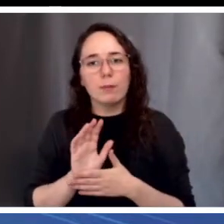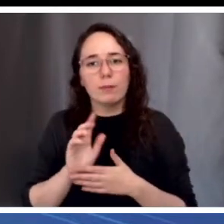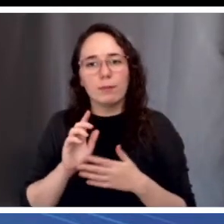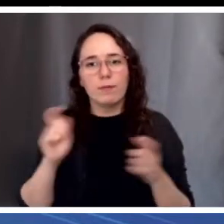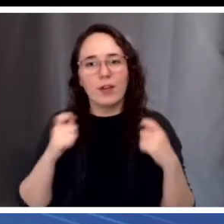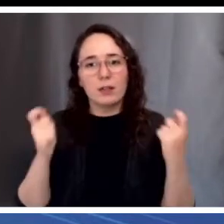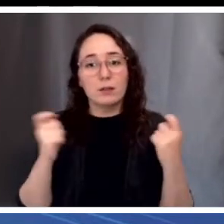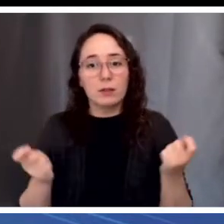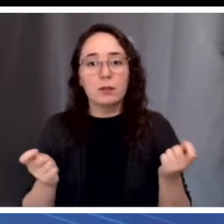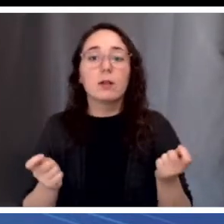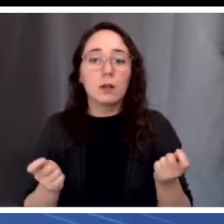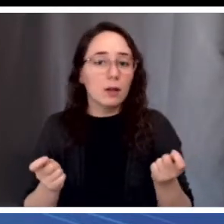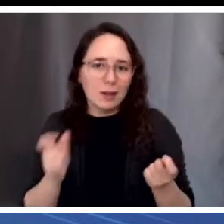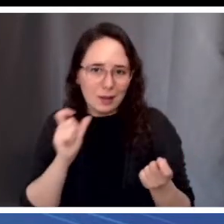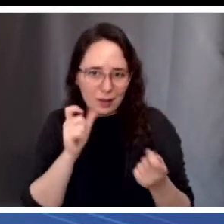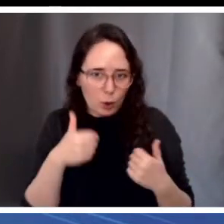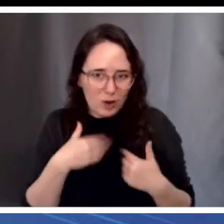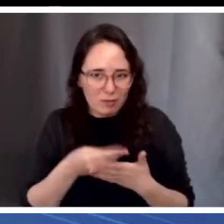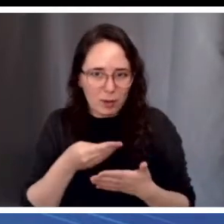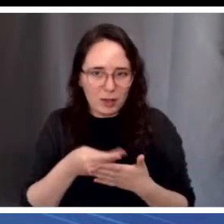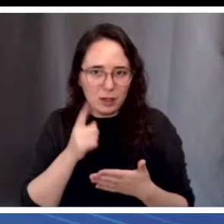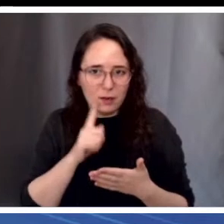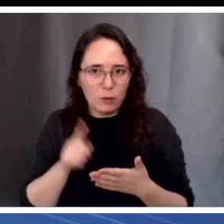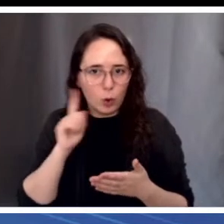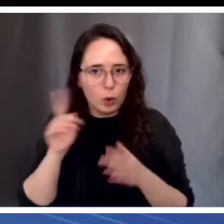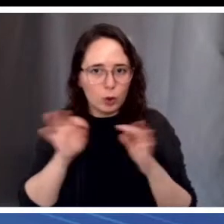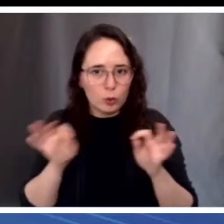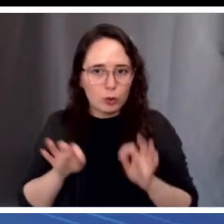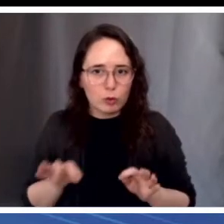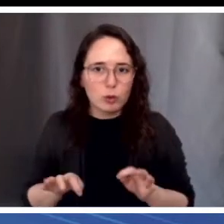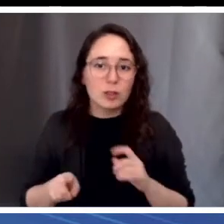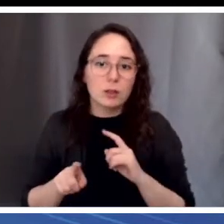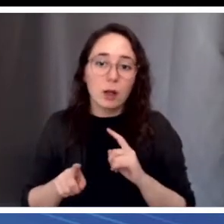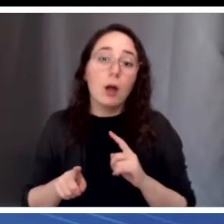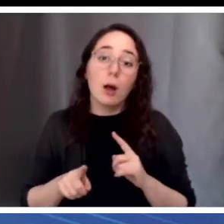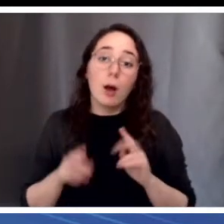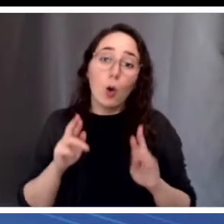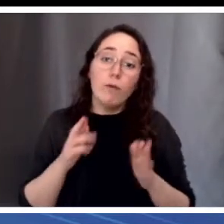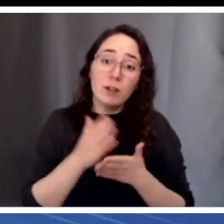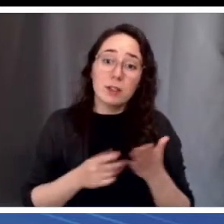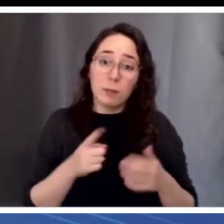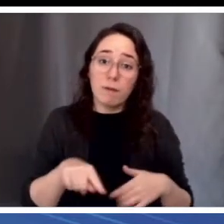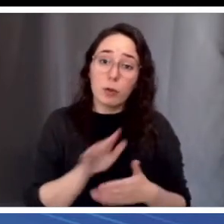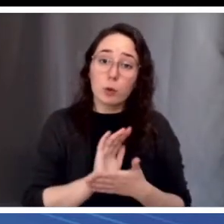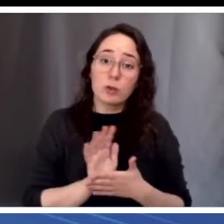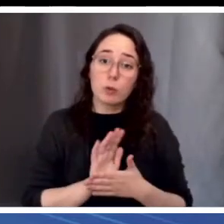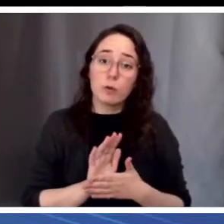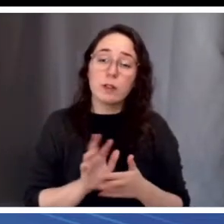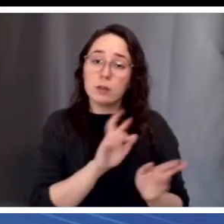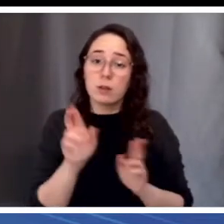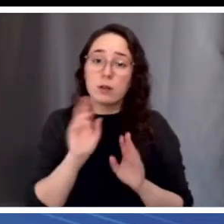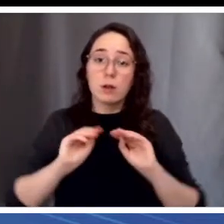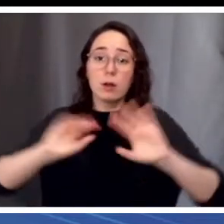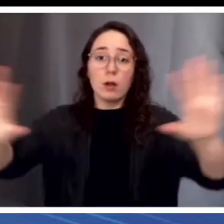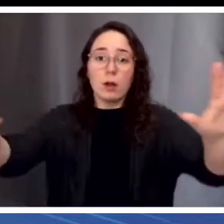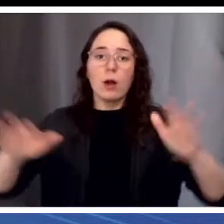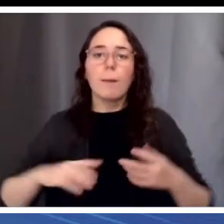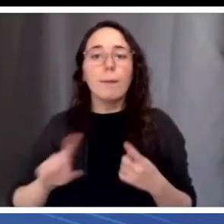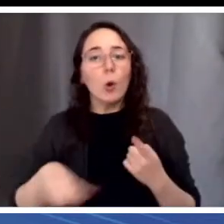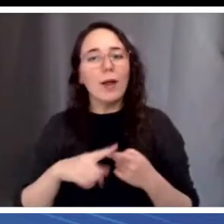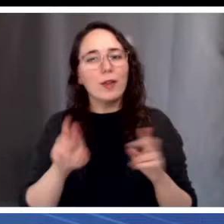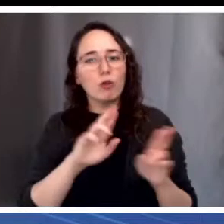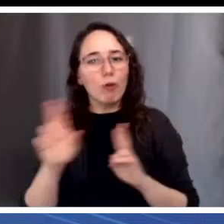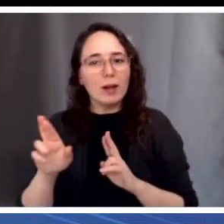So in order for media to be consumed, even on a festival level, we want to be sure that media is already audio described and captioned.